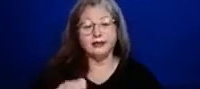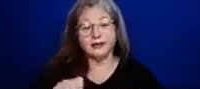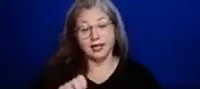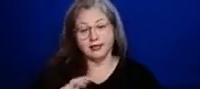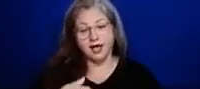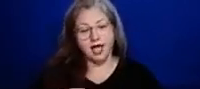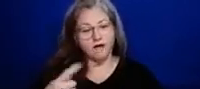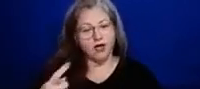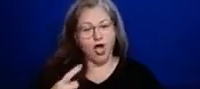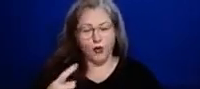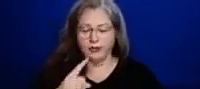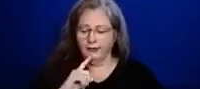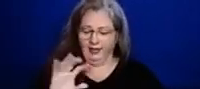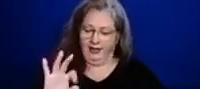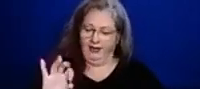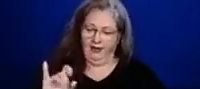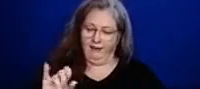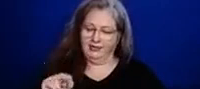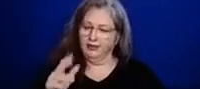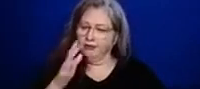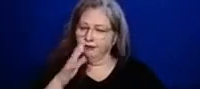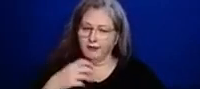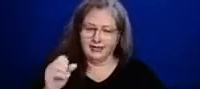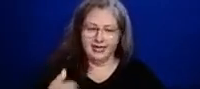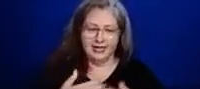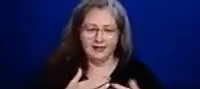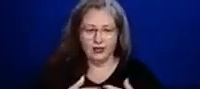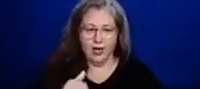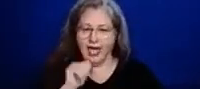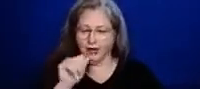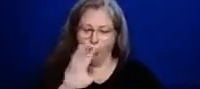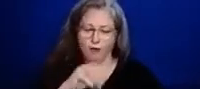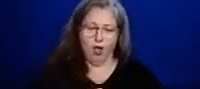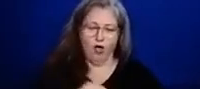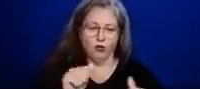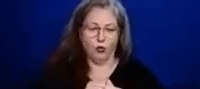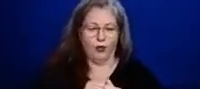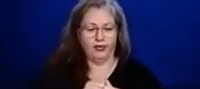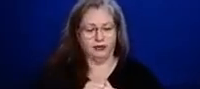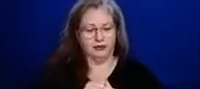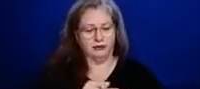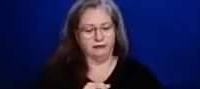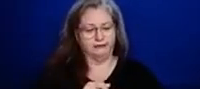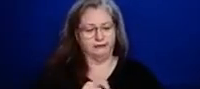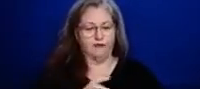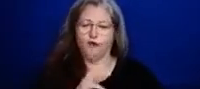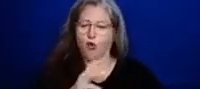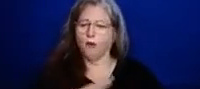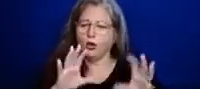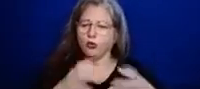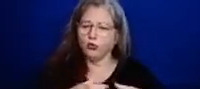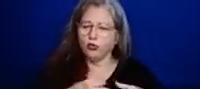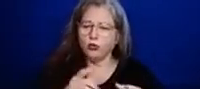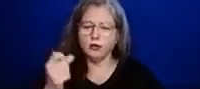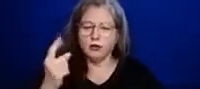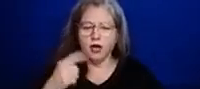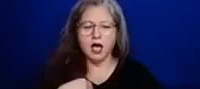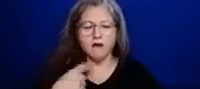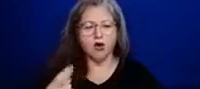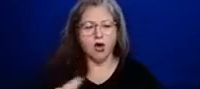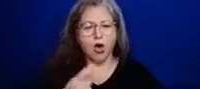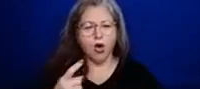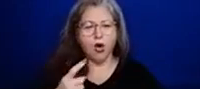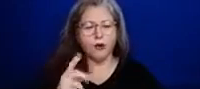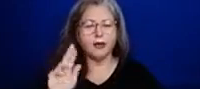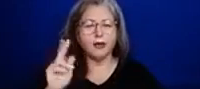always been a feminist, even if I don't belong to any collective group, as I have always been